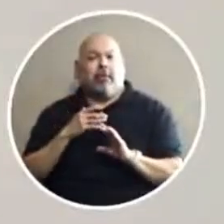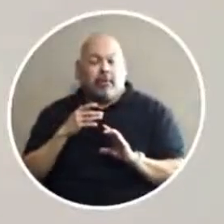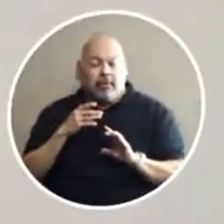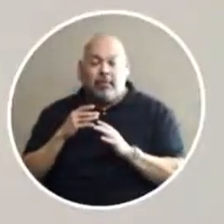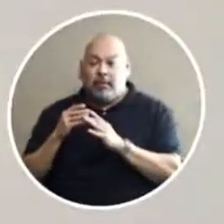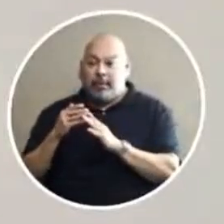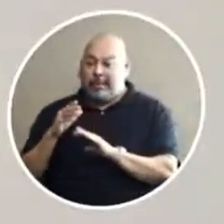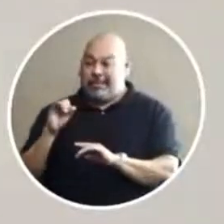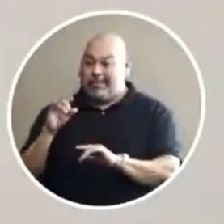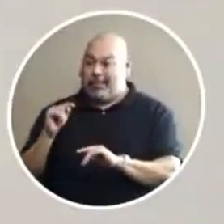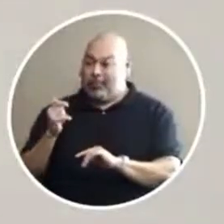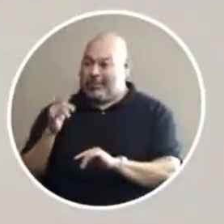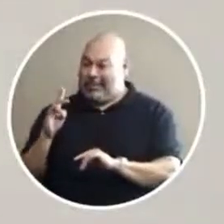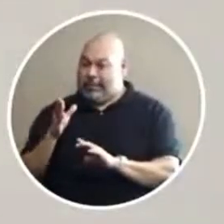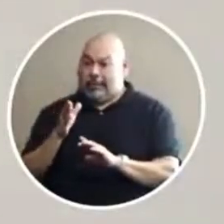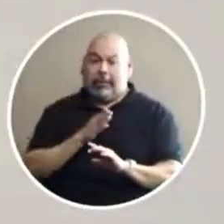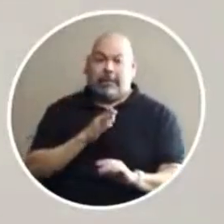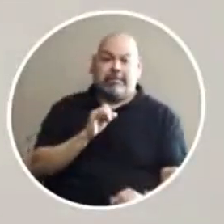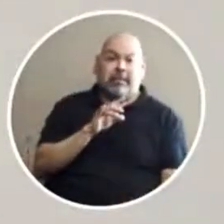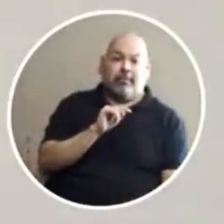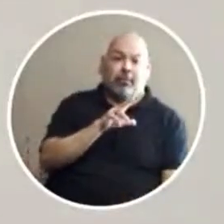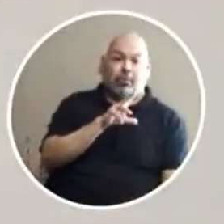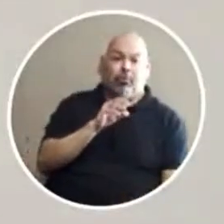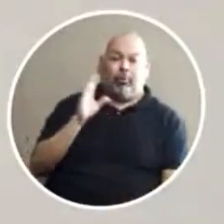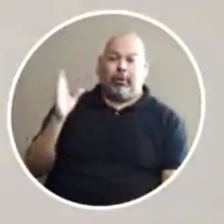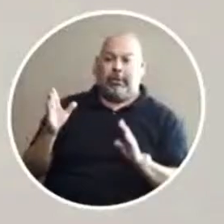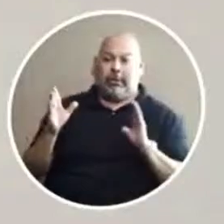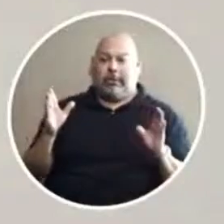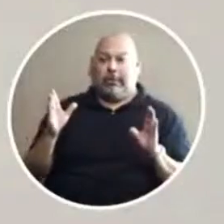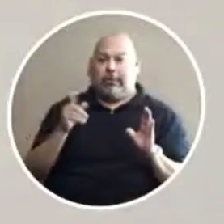between September 17th and September the 30th.